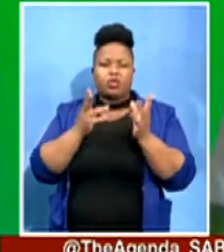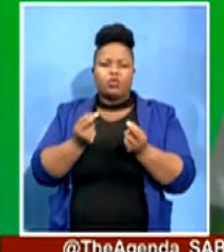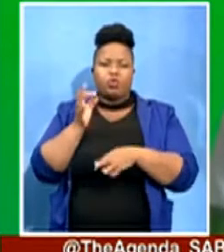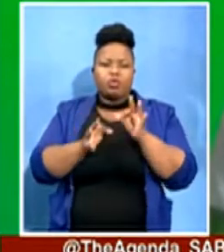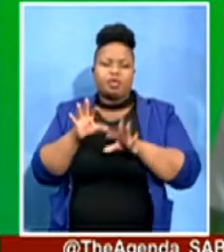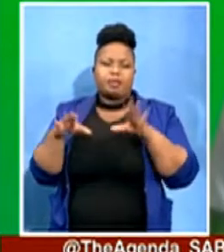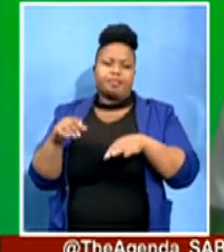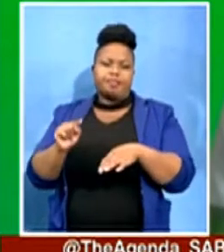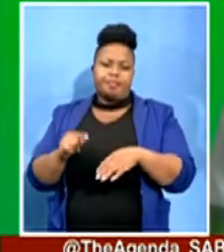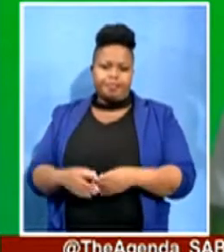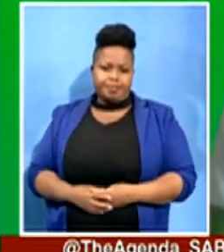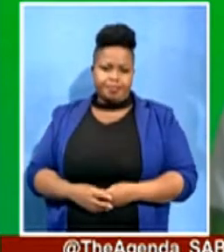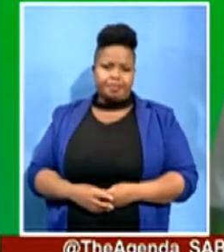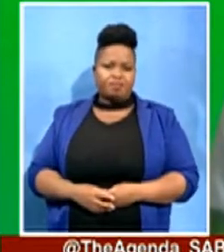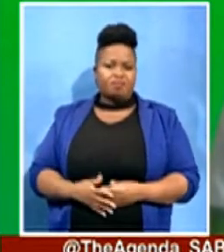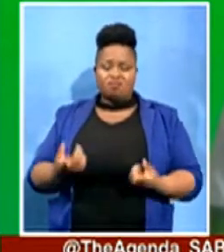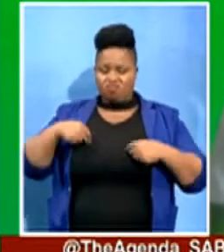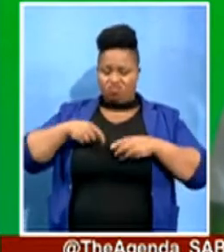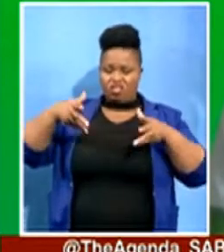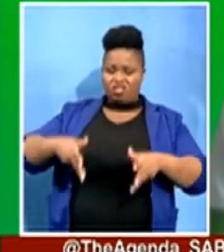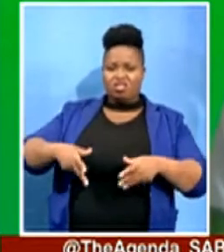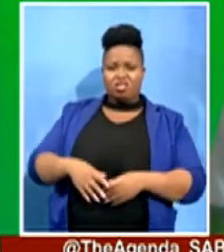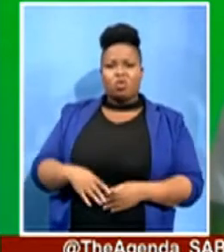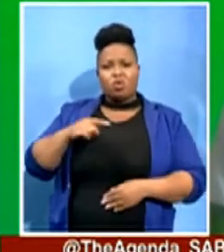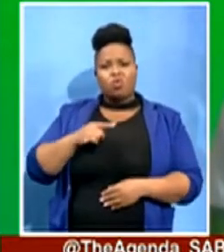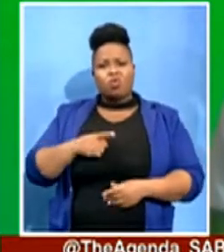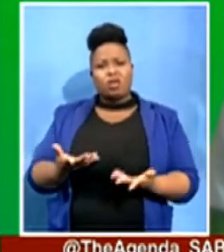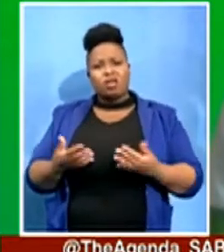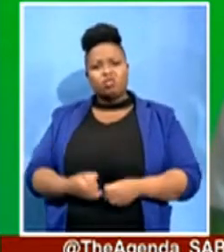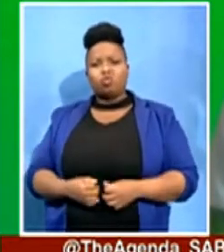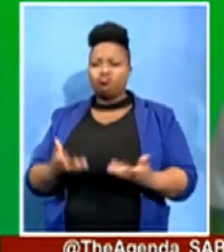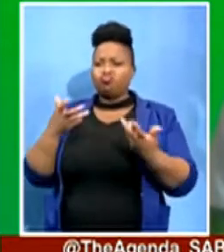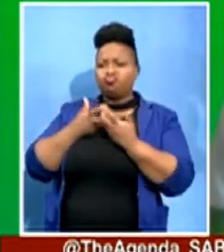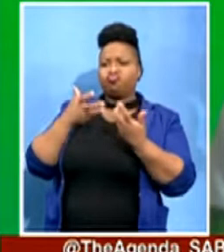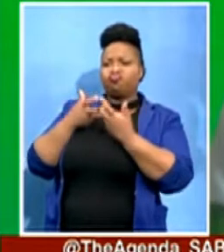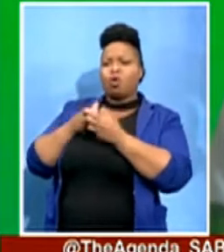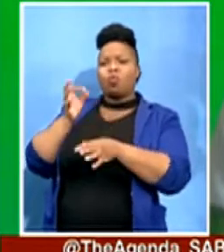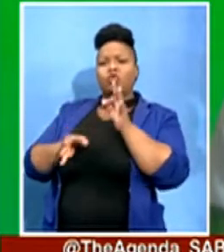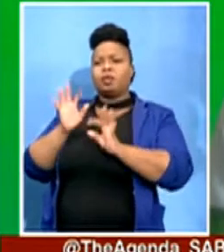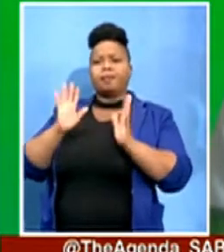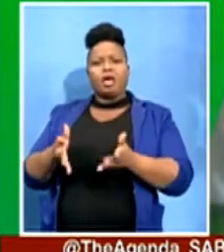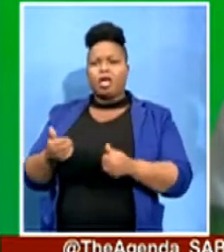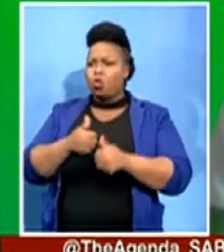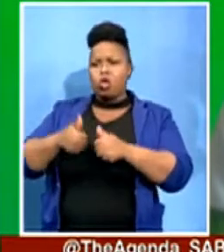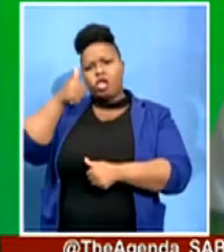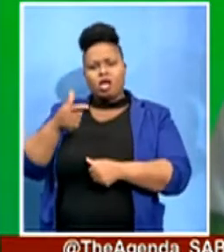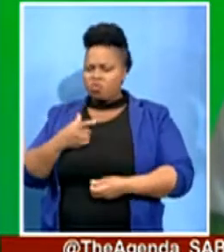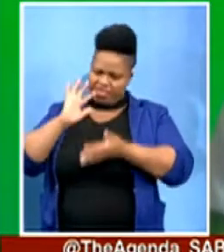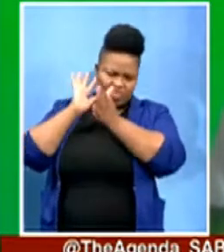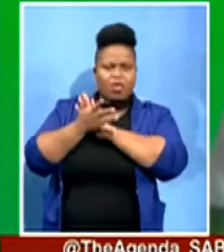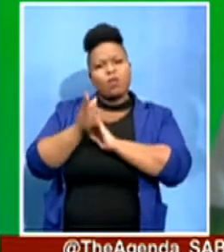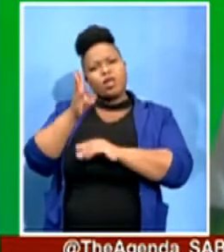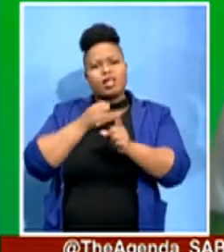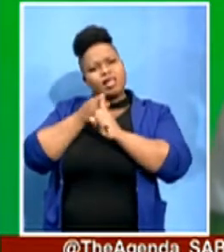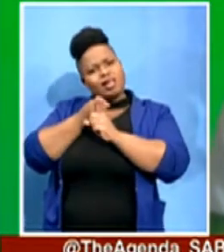here to fit within the political establishment. We are here to disrupt it and be able to be the party that sets